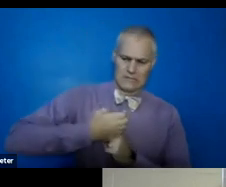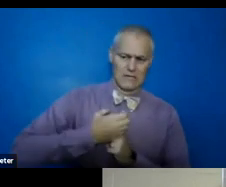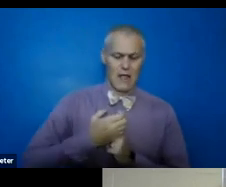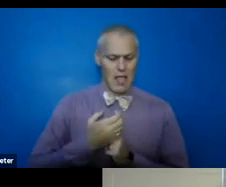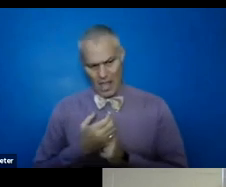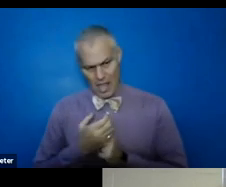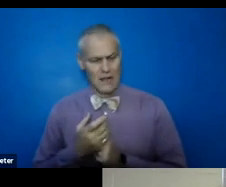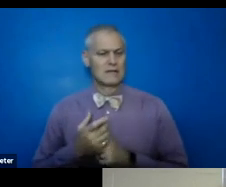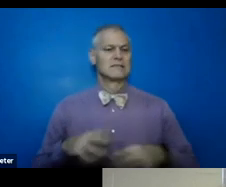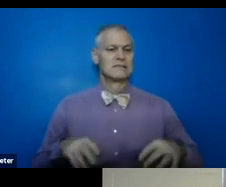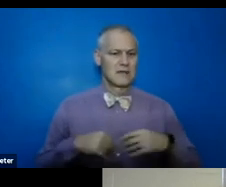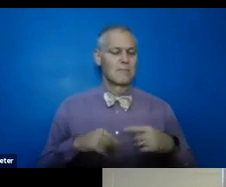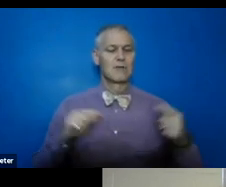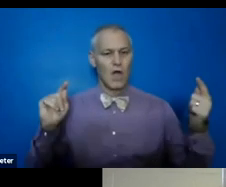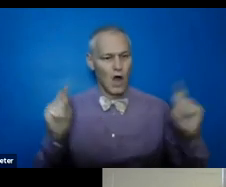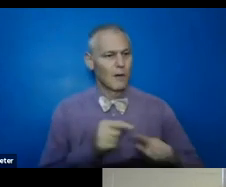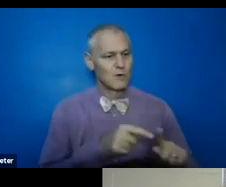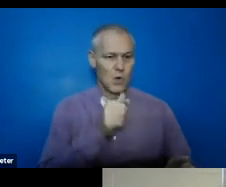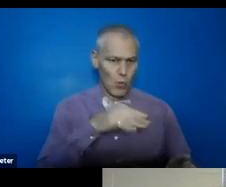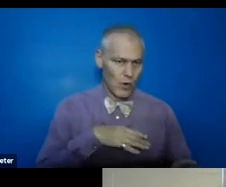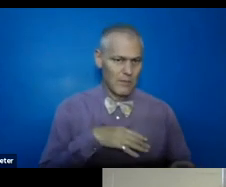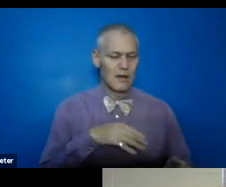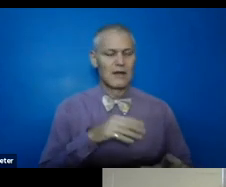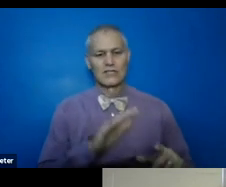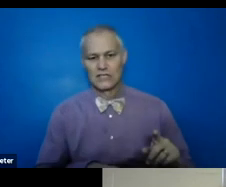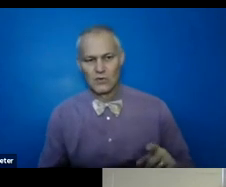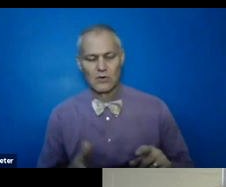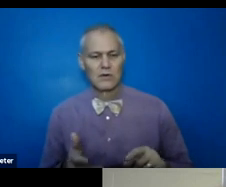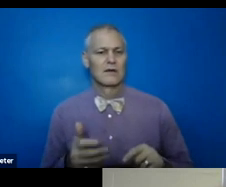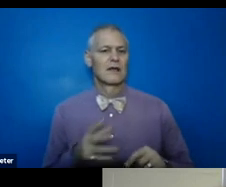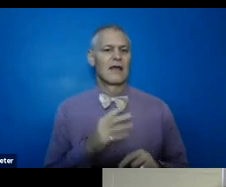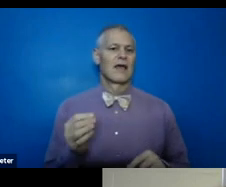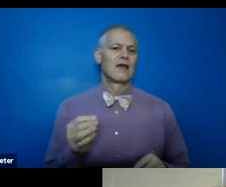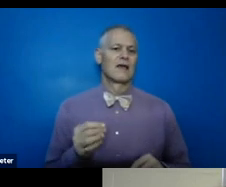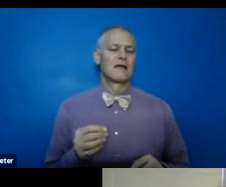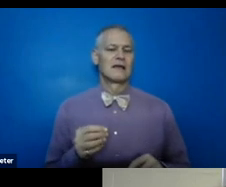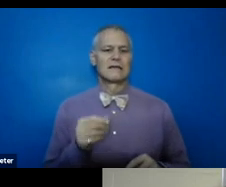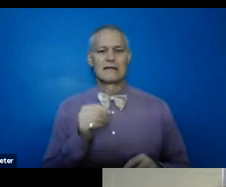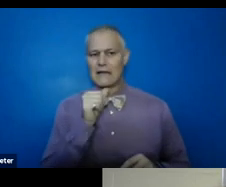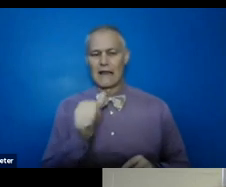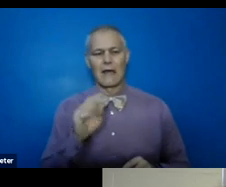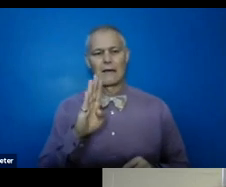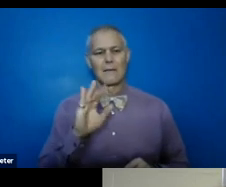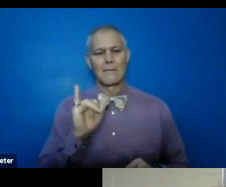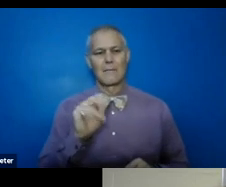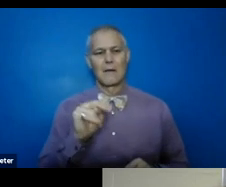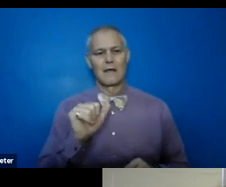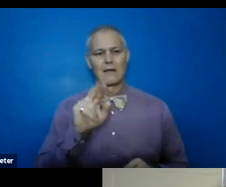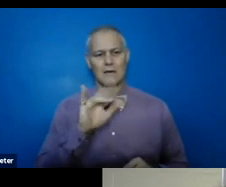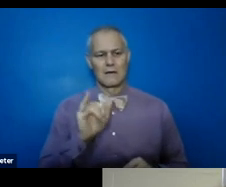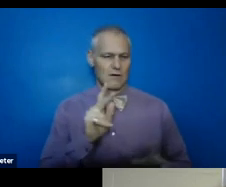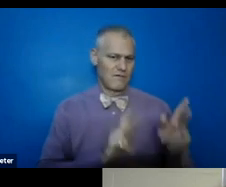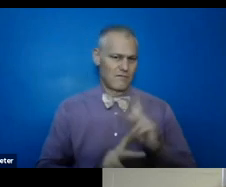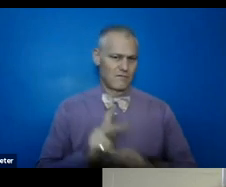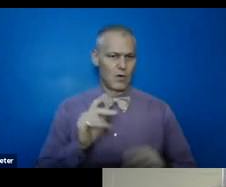up doing immense harm to women in their lives and children in their lives and non-binary folks around them and just other marginalized people